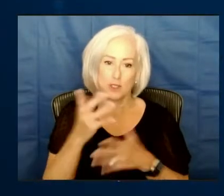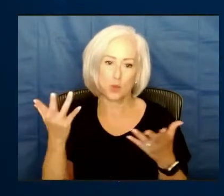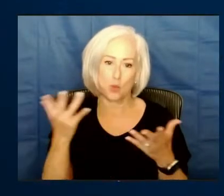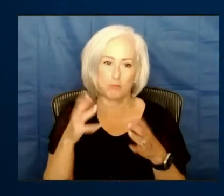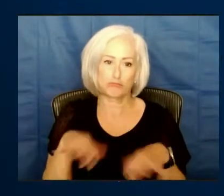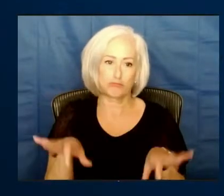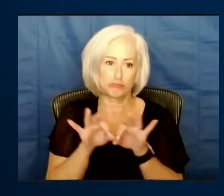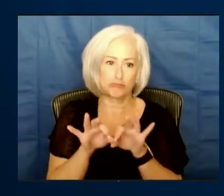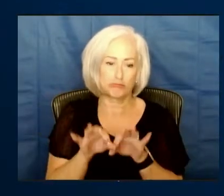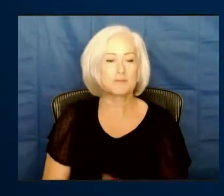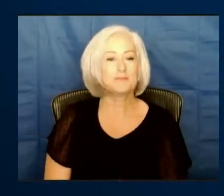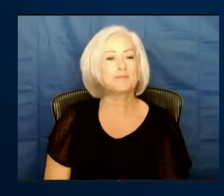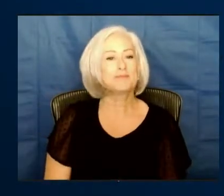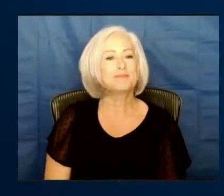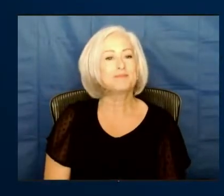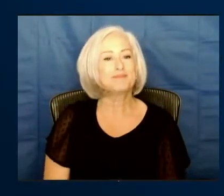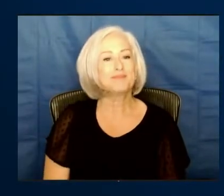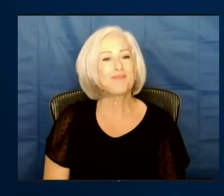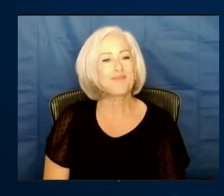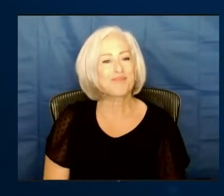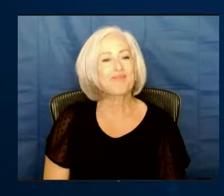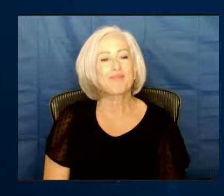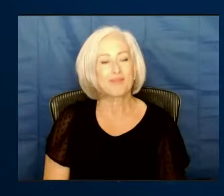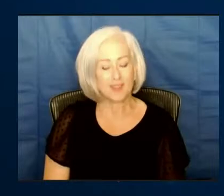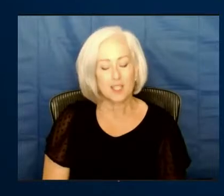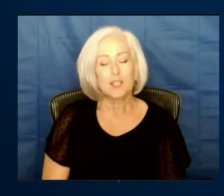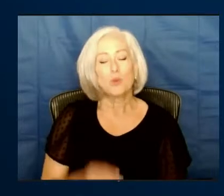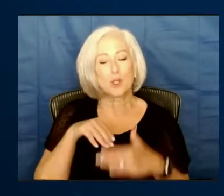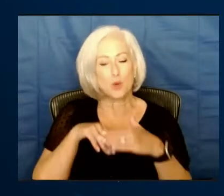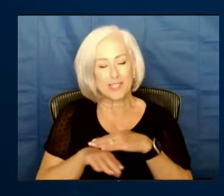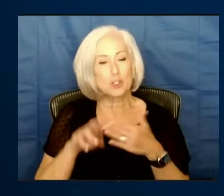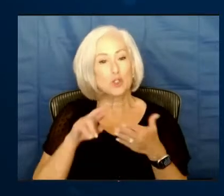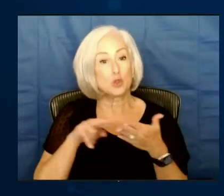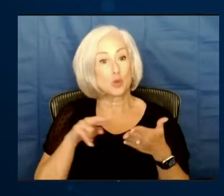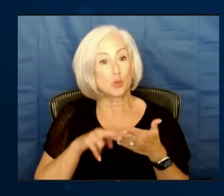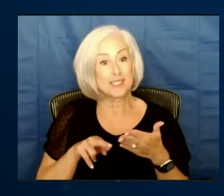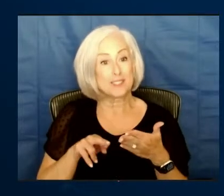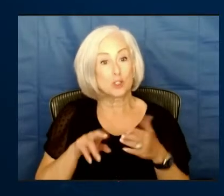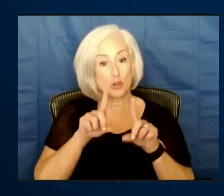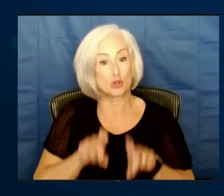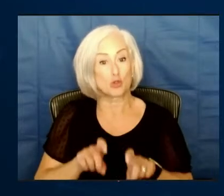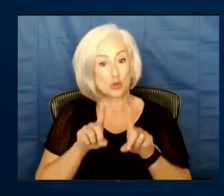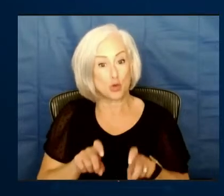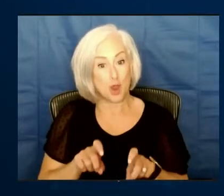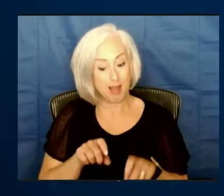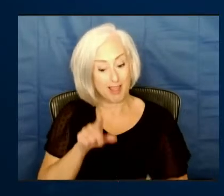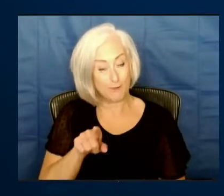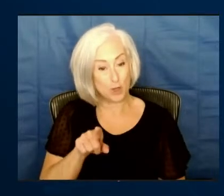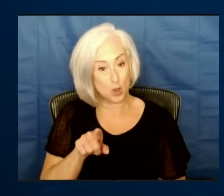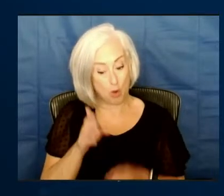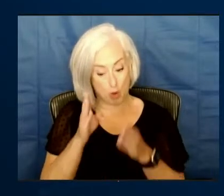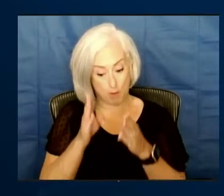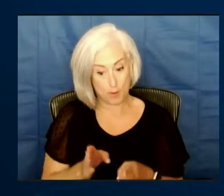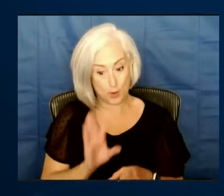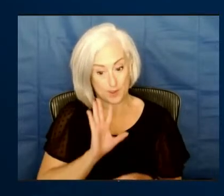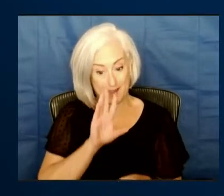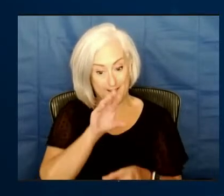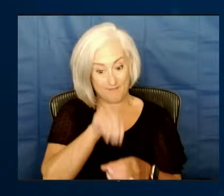I think that's right. When you go and do a research trial, by being a research trial participant, you are regarded